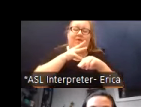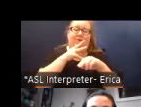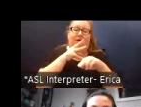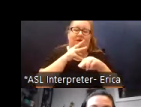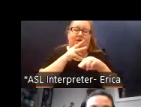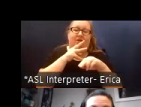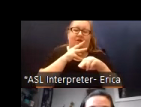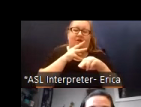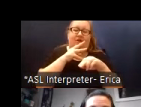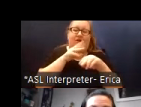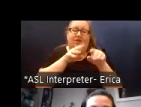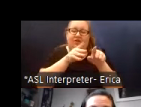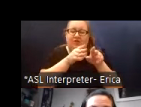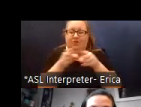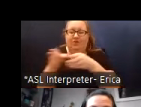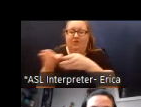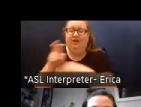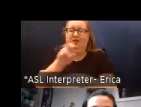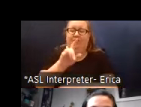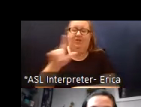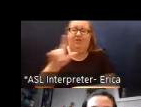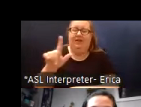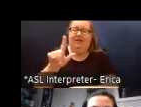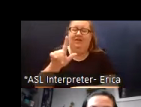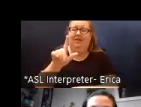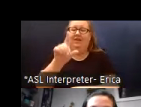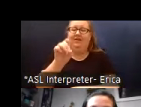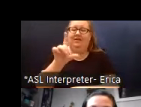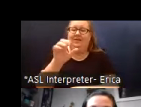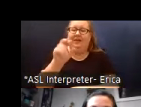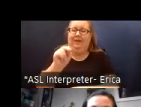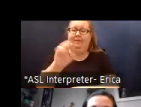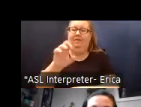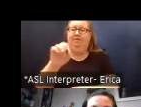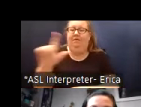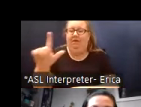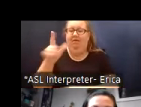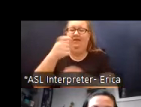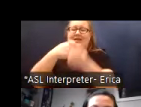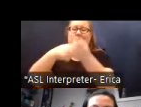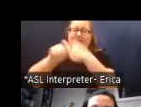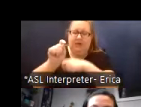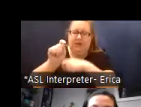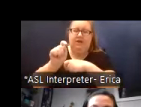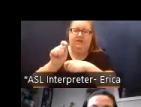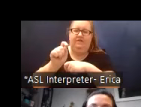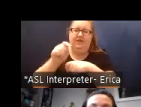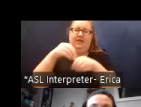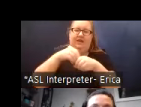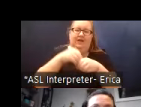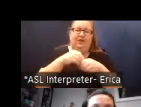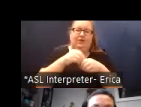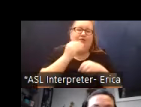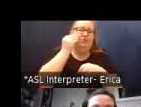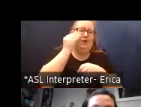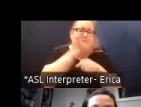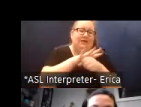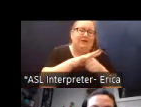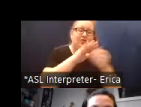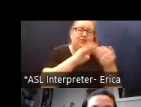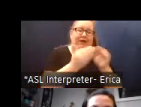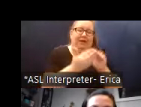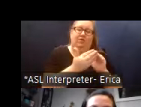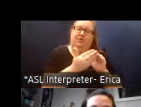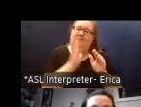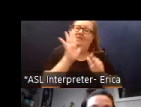the Kilvan Call, or some other place instead of into residential neighborhoods, that would be very